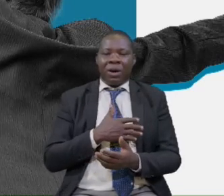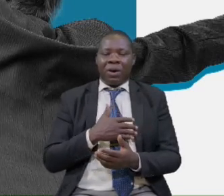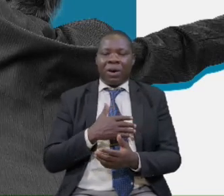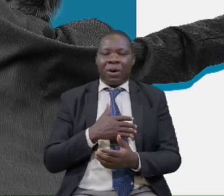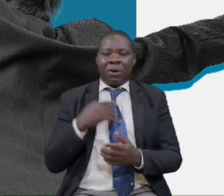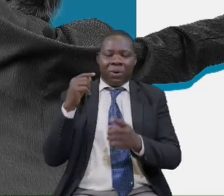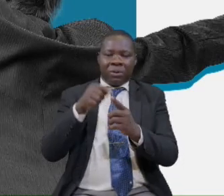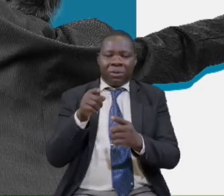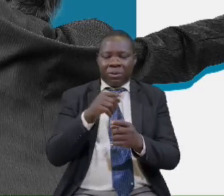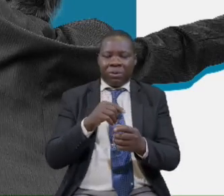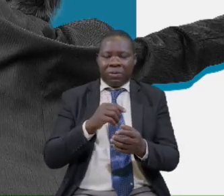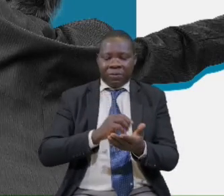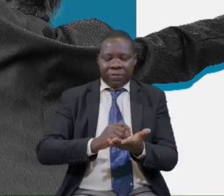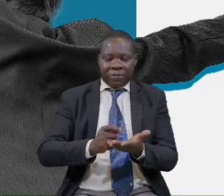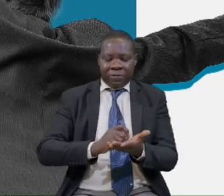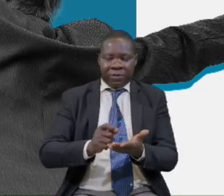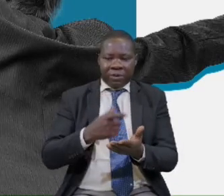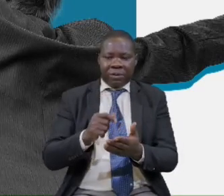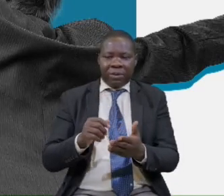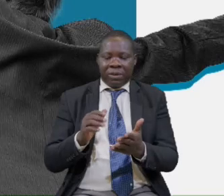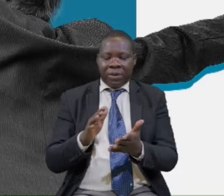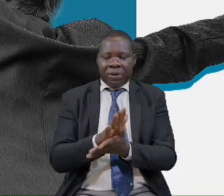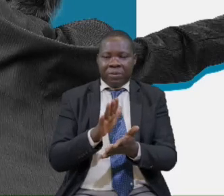the forms and receive the package